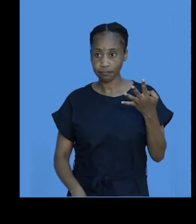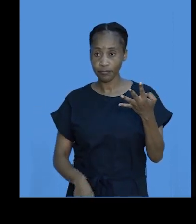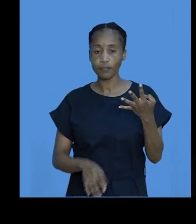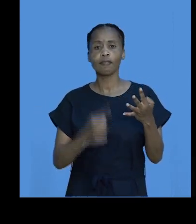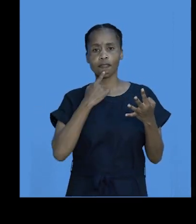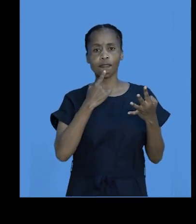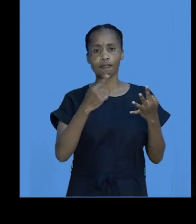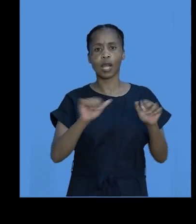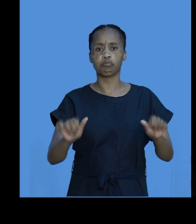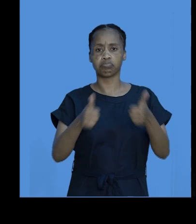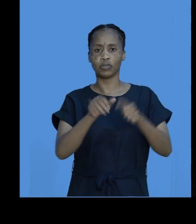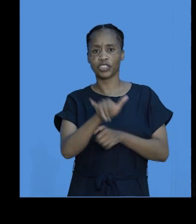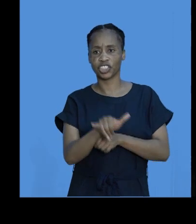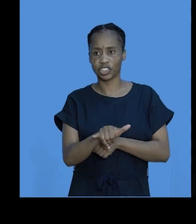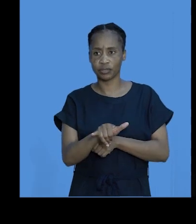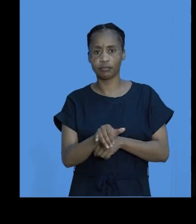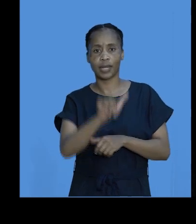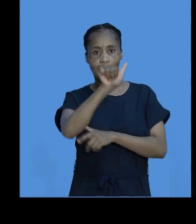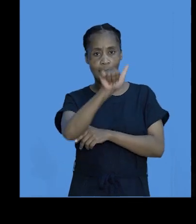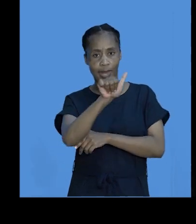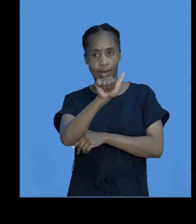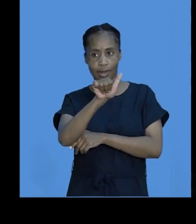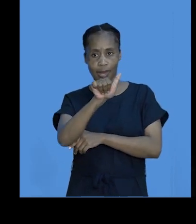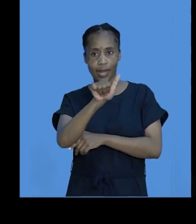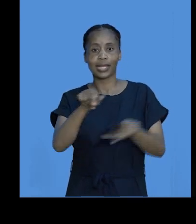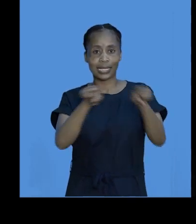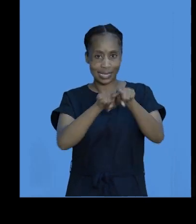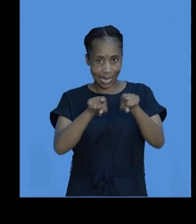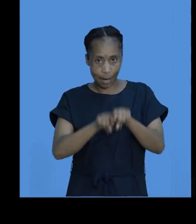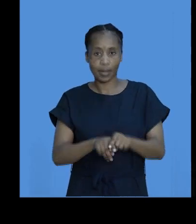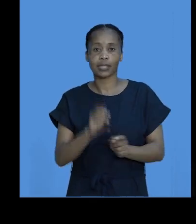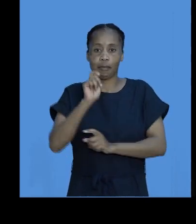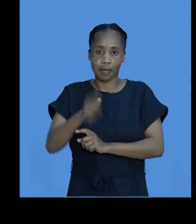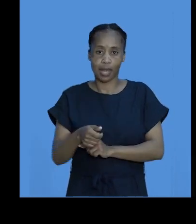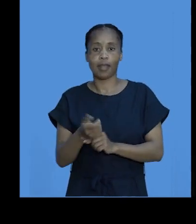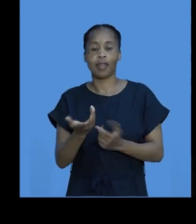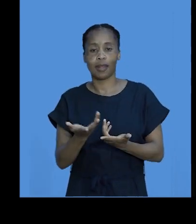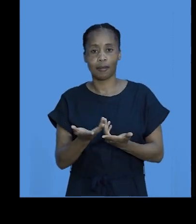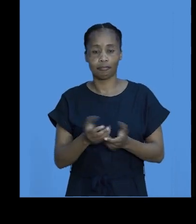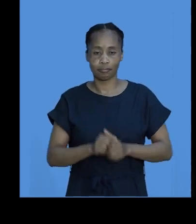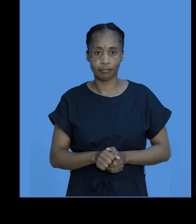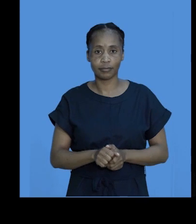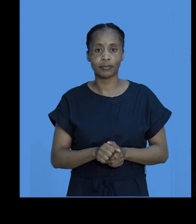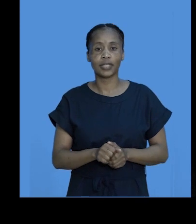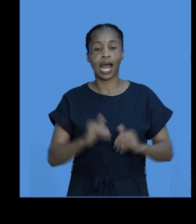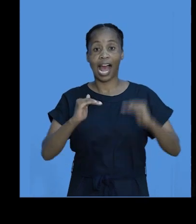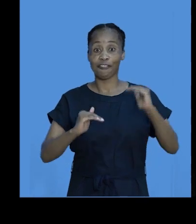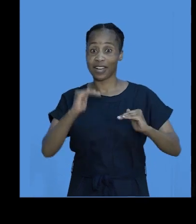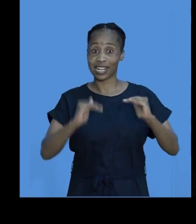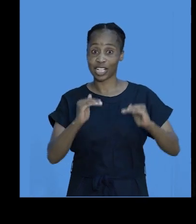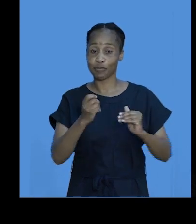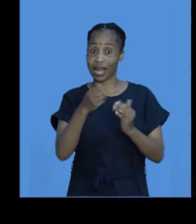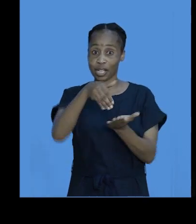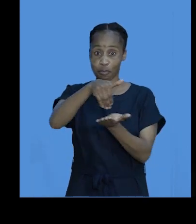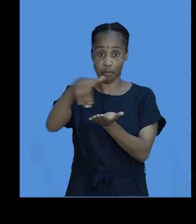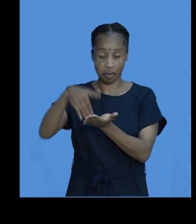the correct answer there is A. It's the same as our price. So our average revenue is the